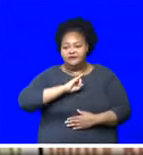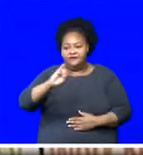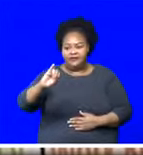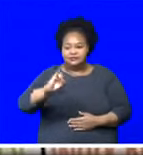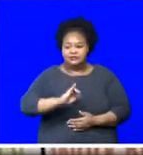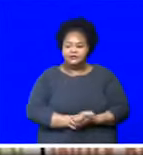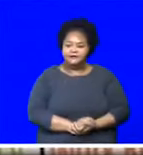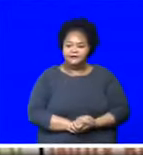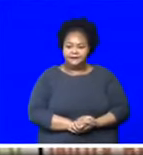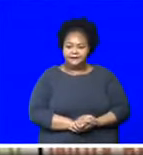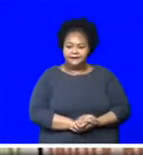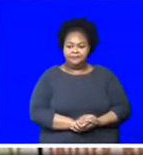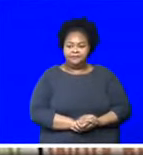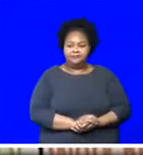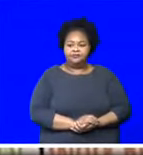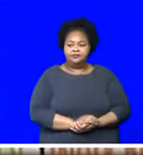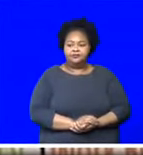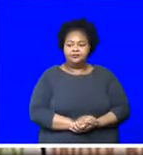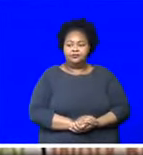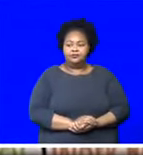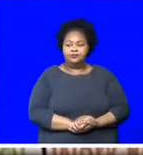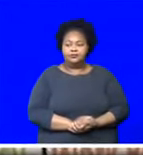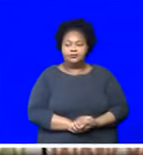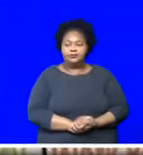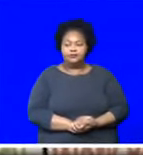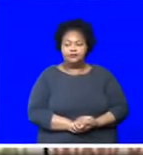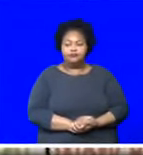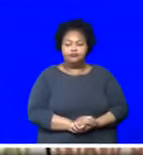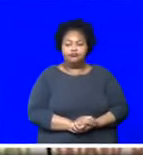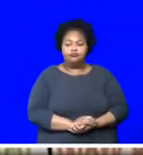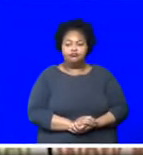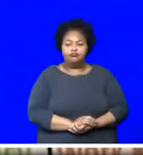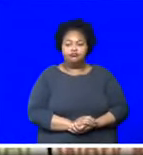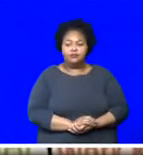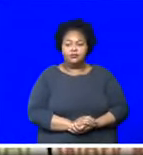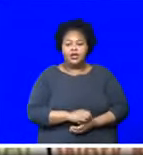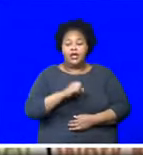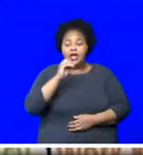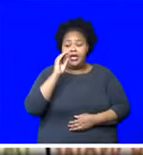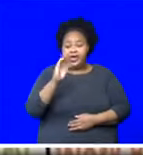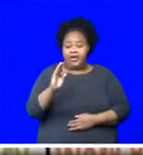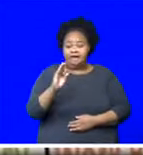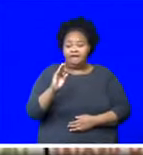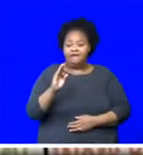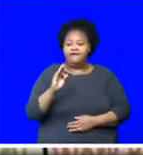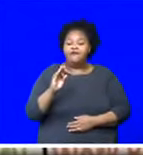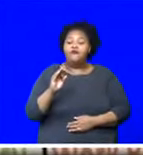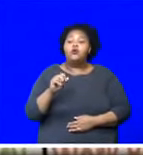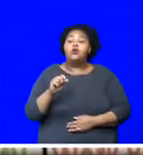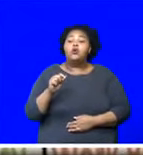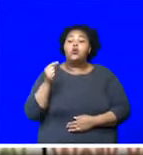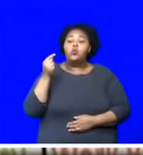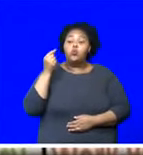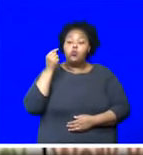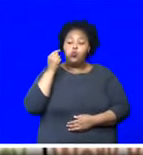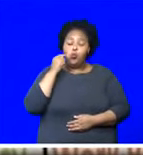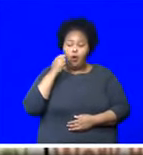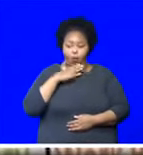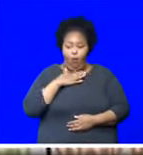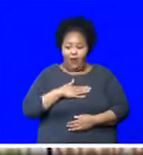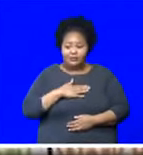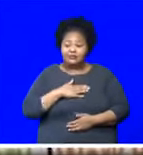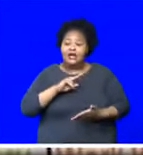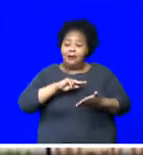health. But it starts with you. If you want to get pregnant, plan how is your business going to